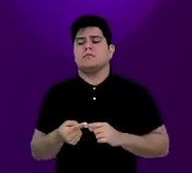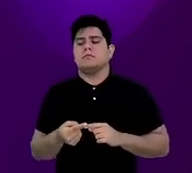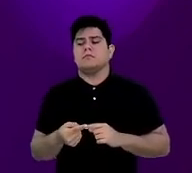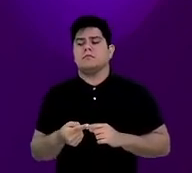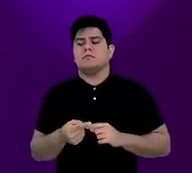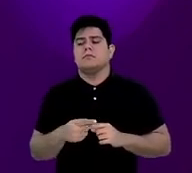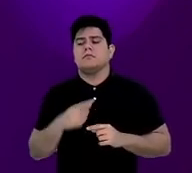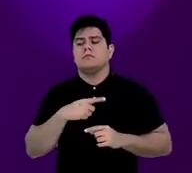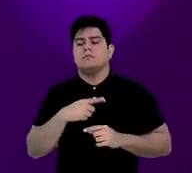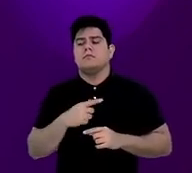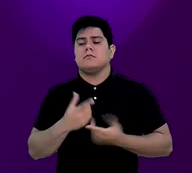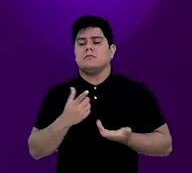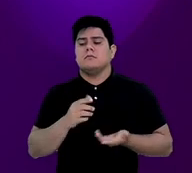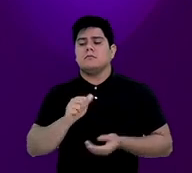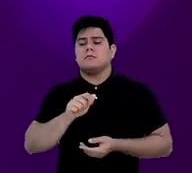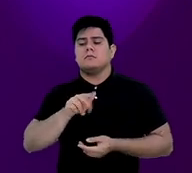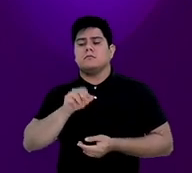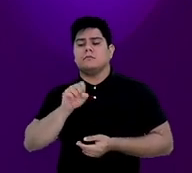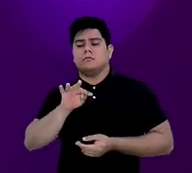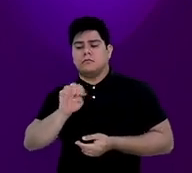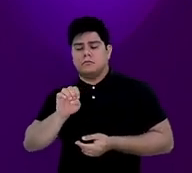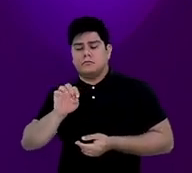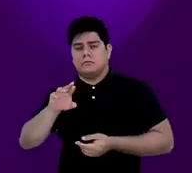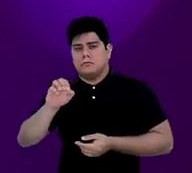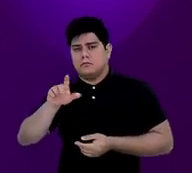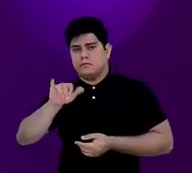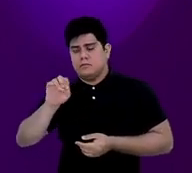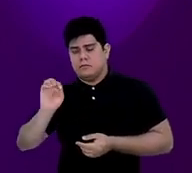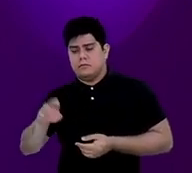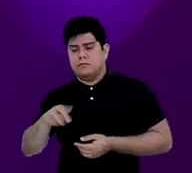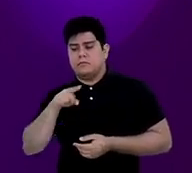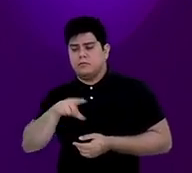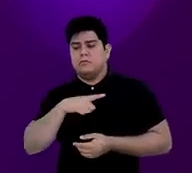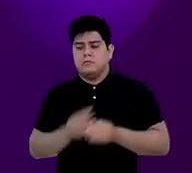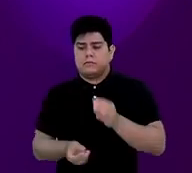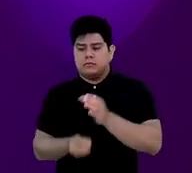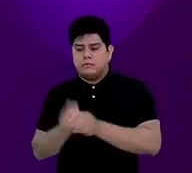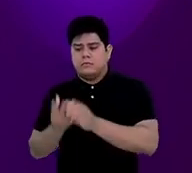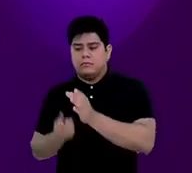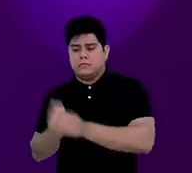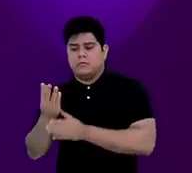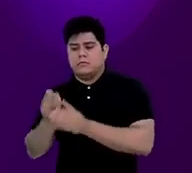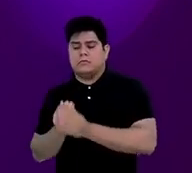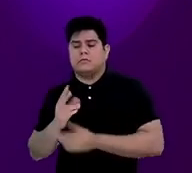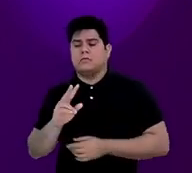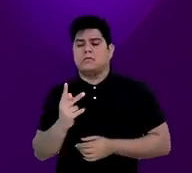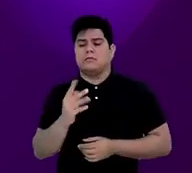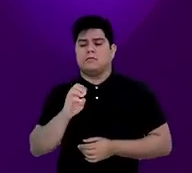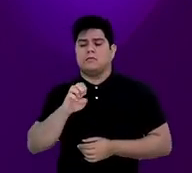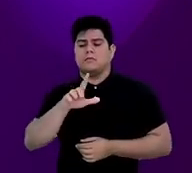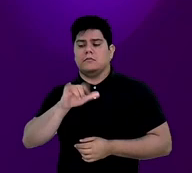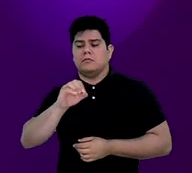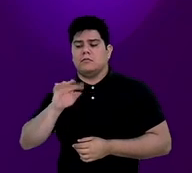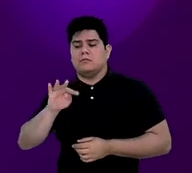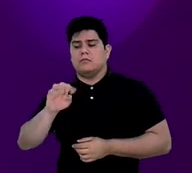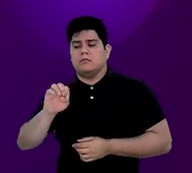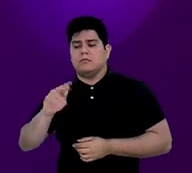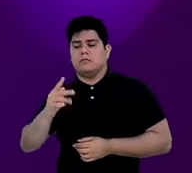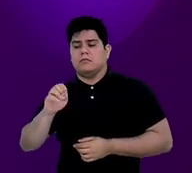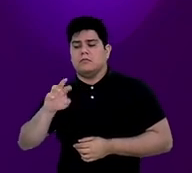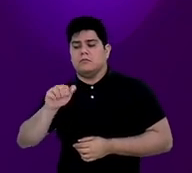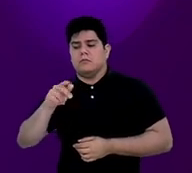up heliotherapy clinics in the Alps, and all sorts of people traveled to his clinics to be exposed